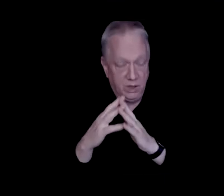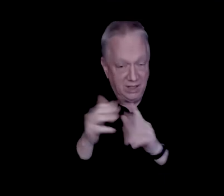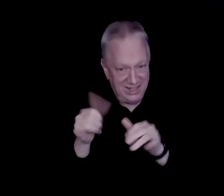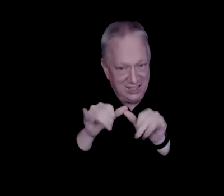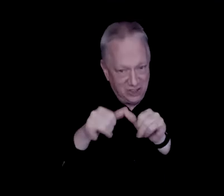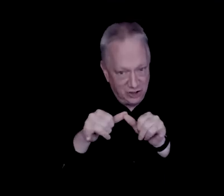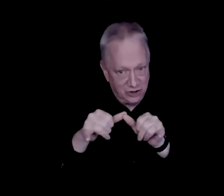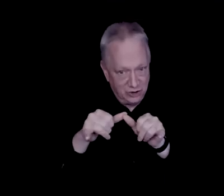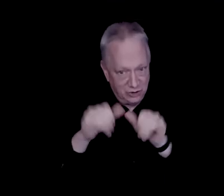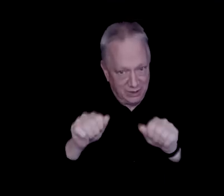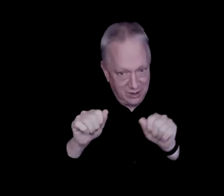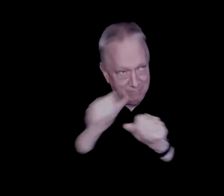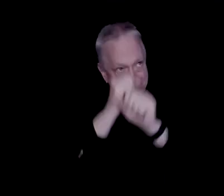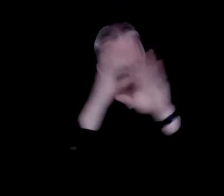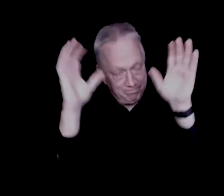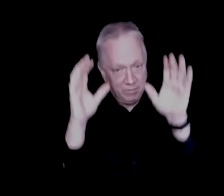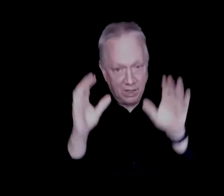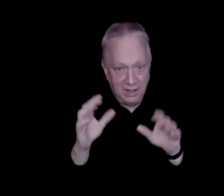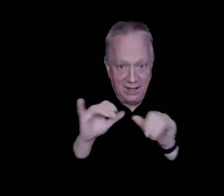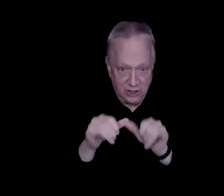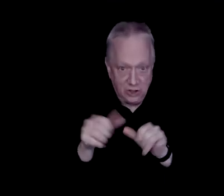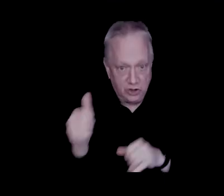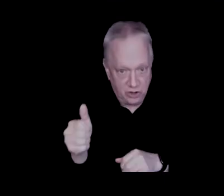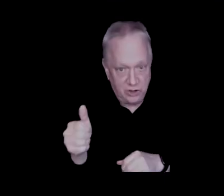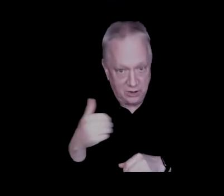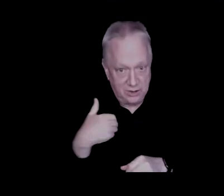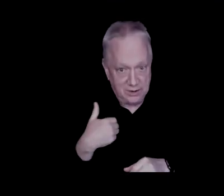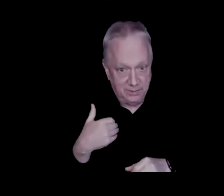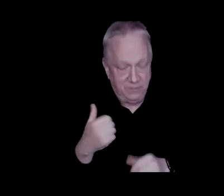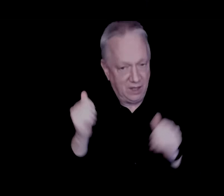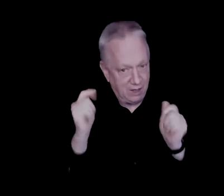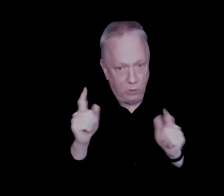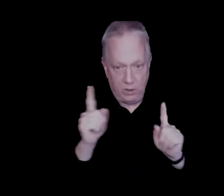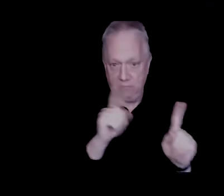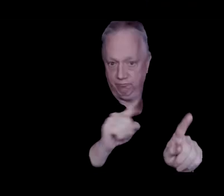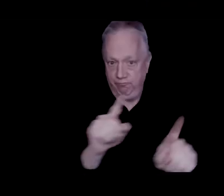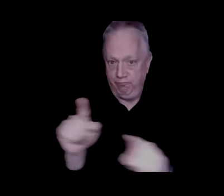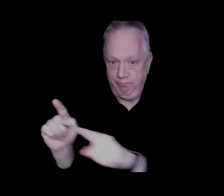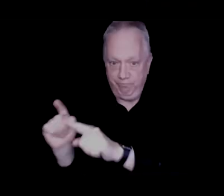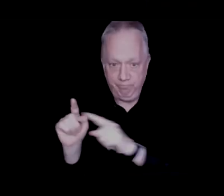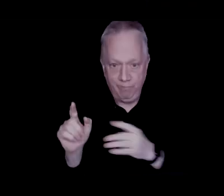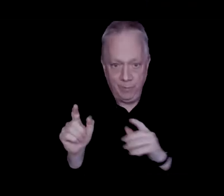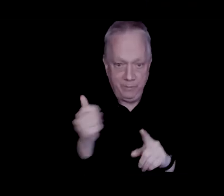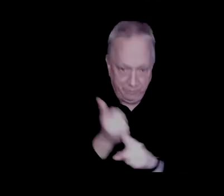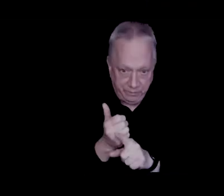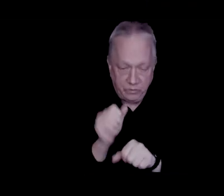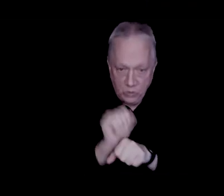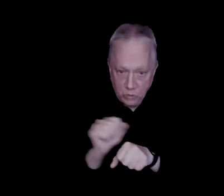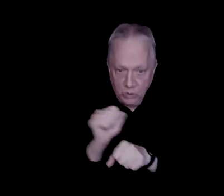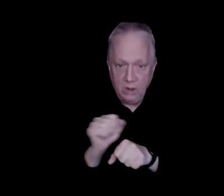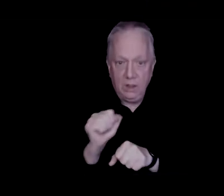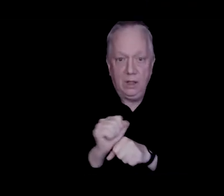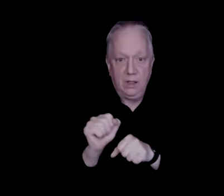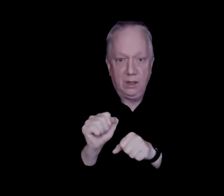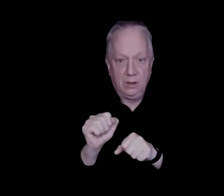engineer. So as an engineer, she is everywhere, She is working as she